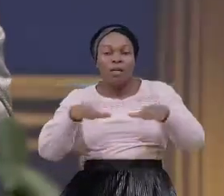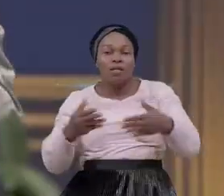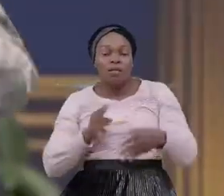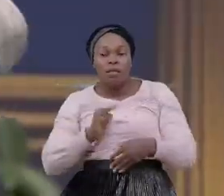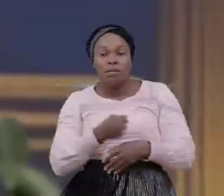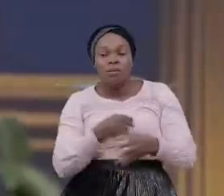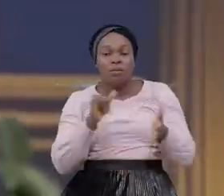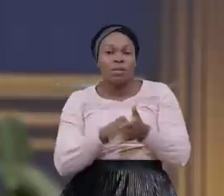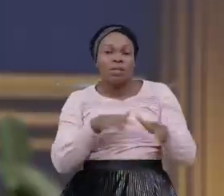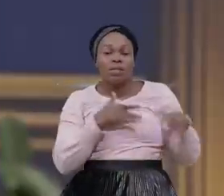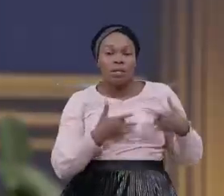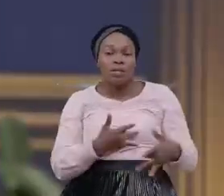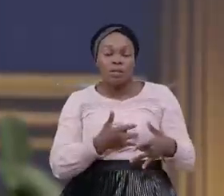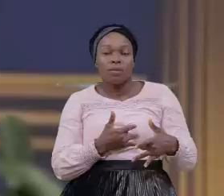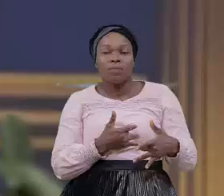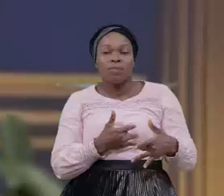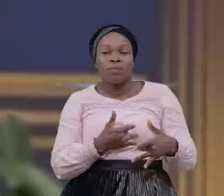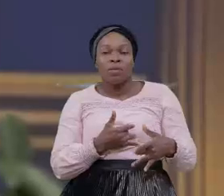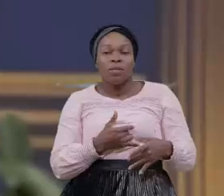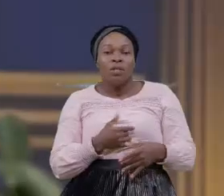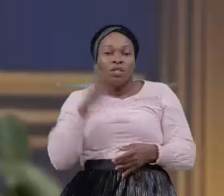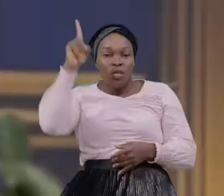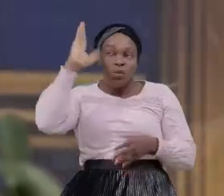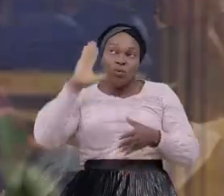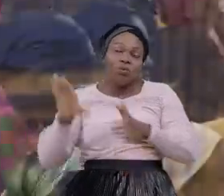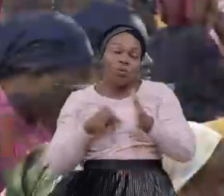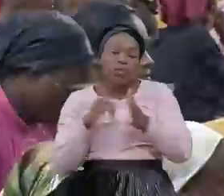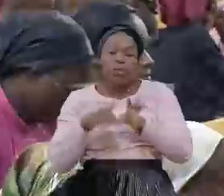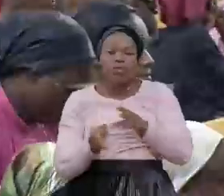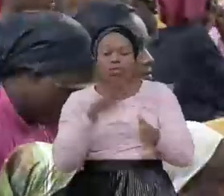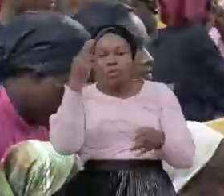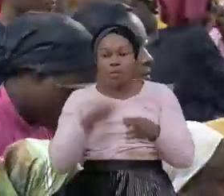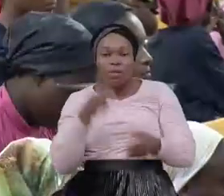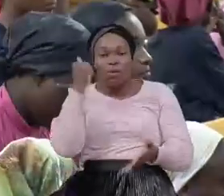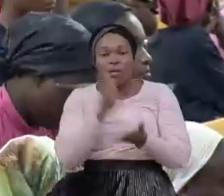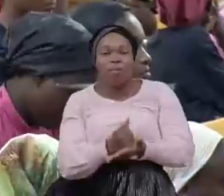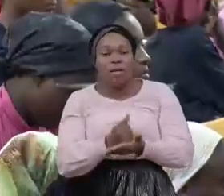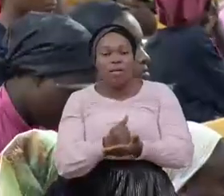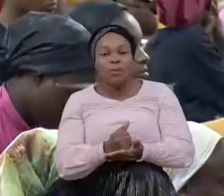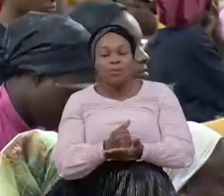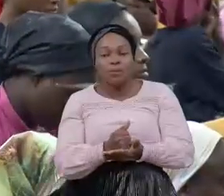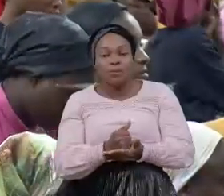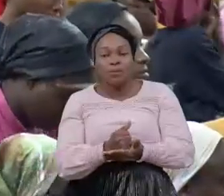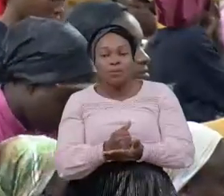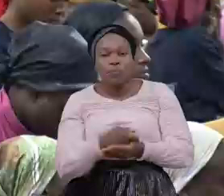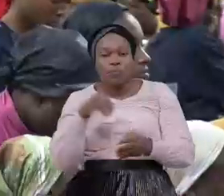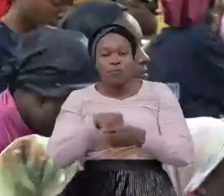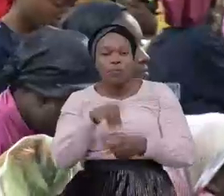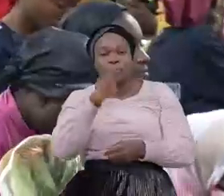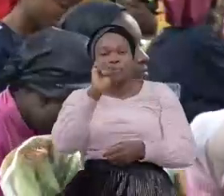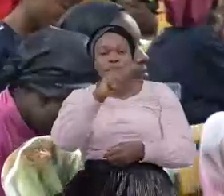heart. He will do it in Jesus' name. In Ezekiel chapter